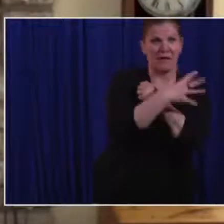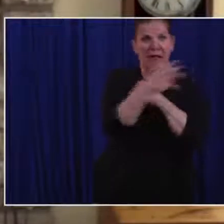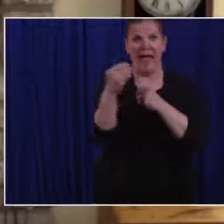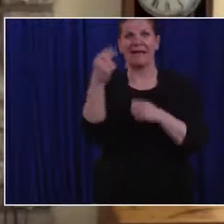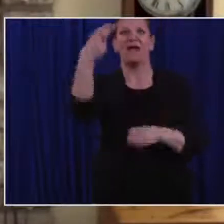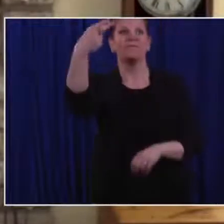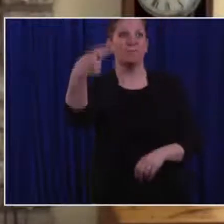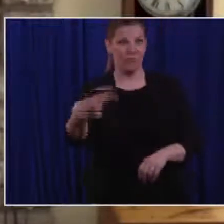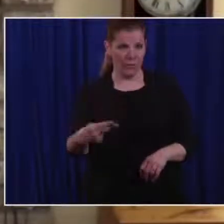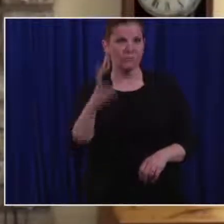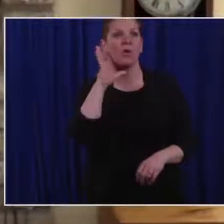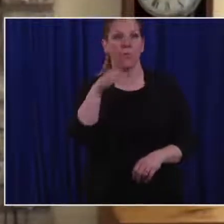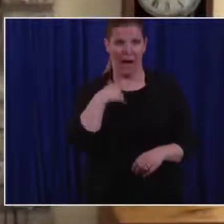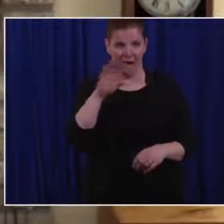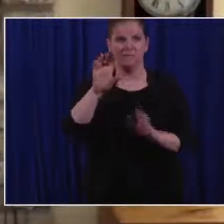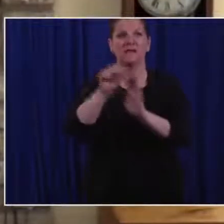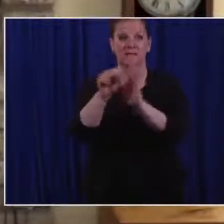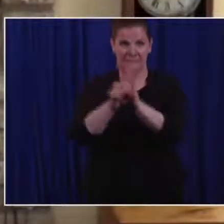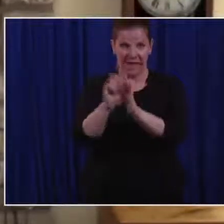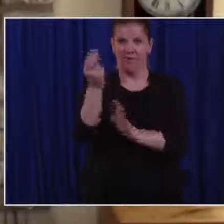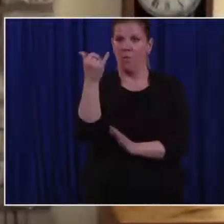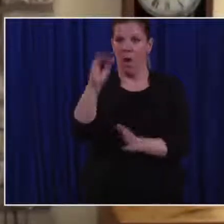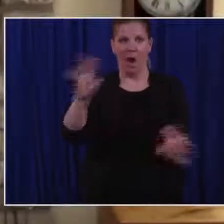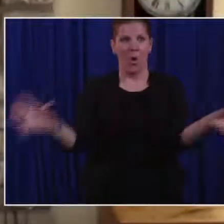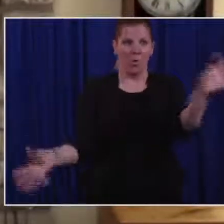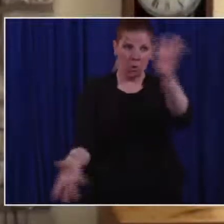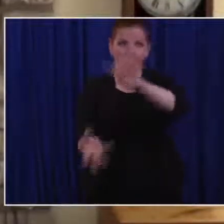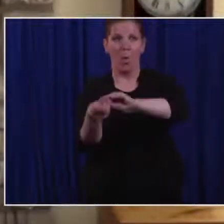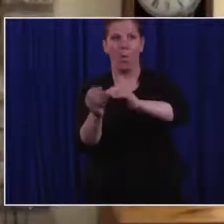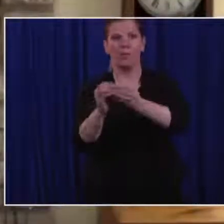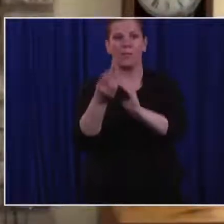watch, we hope, watch it go down.